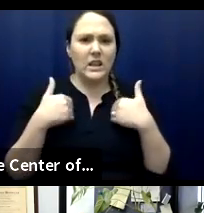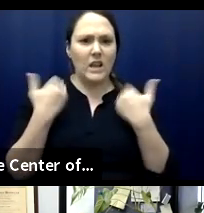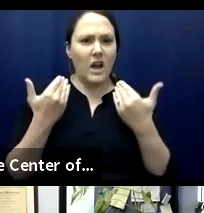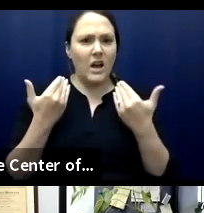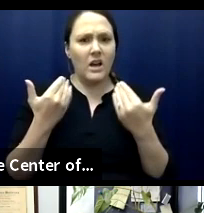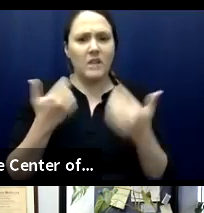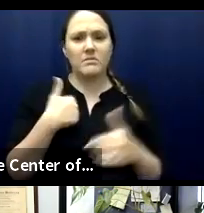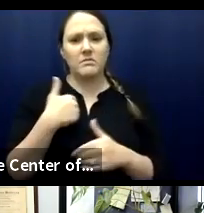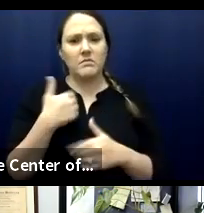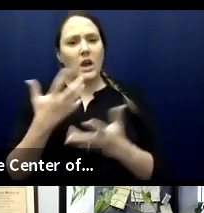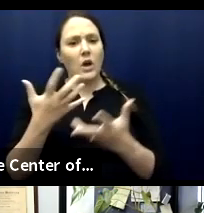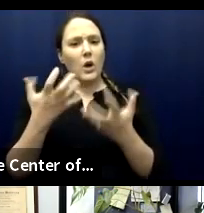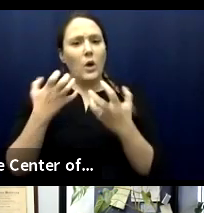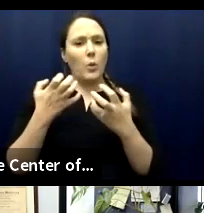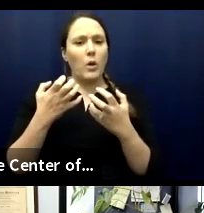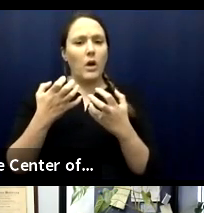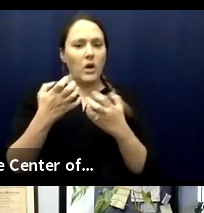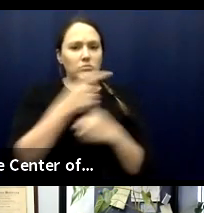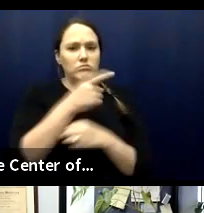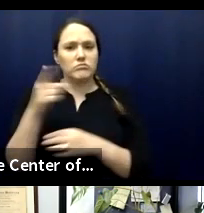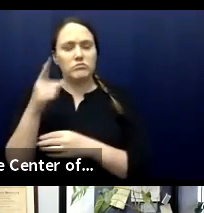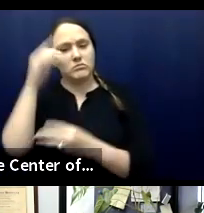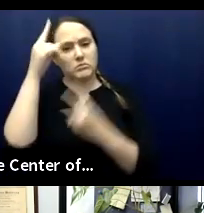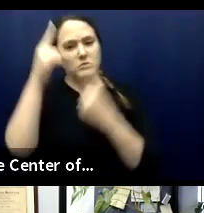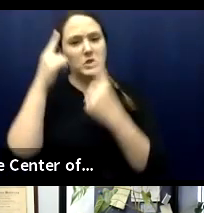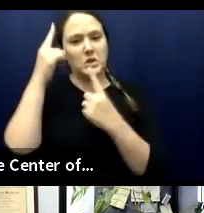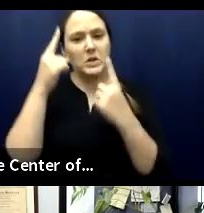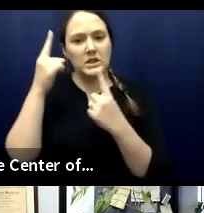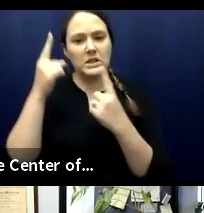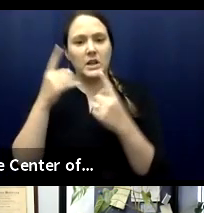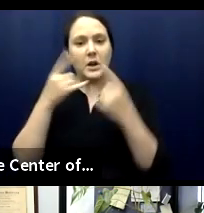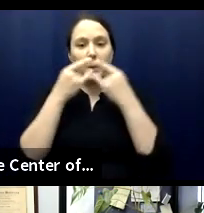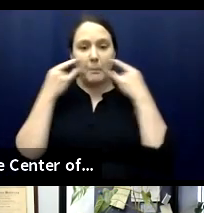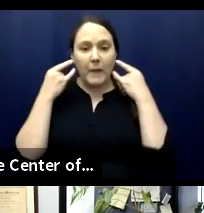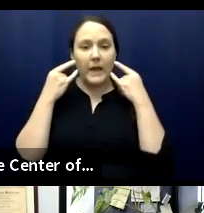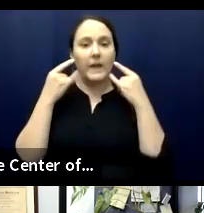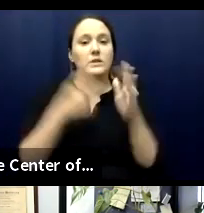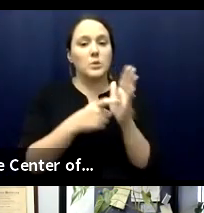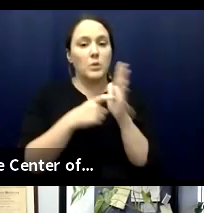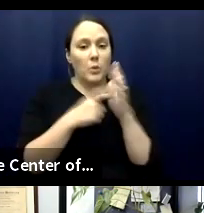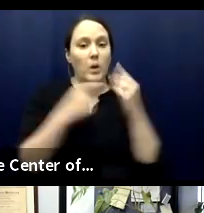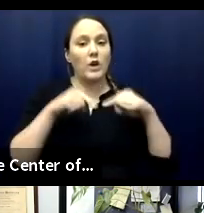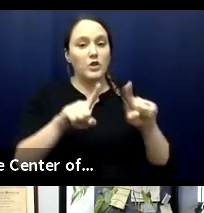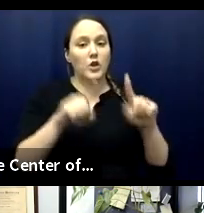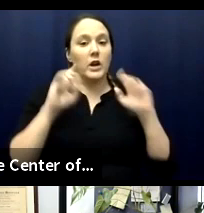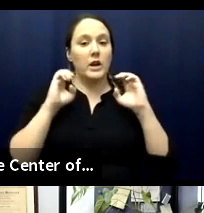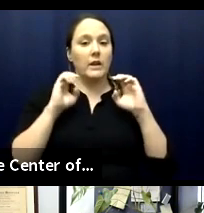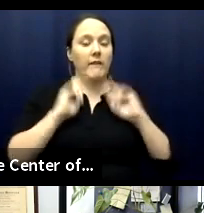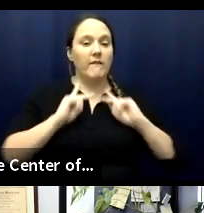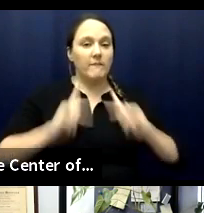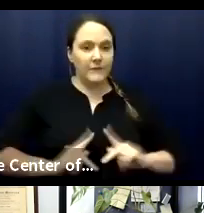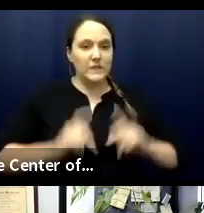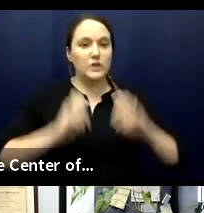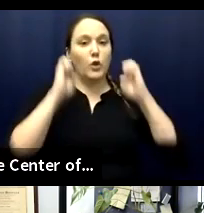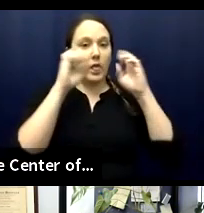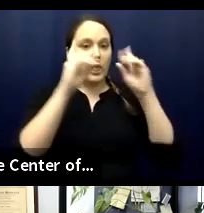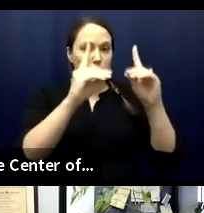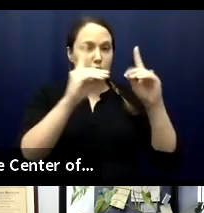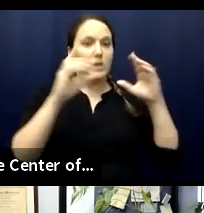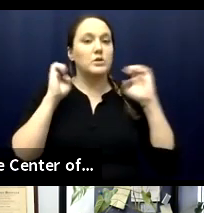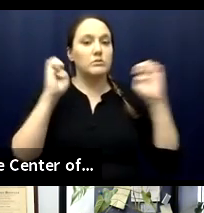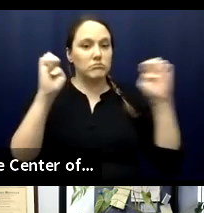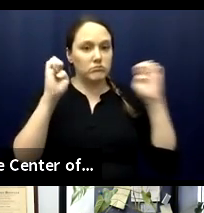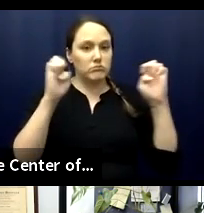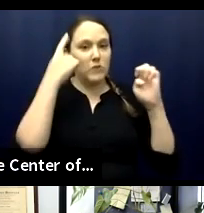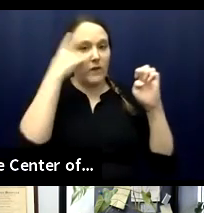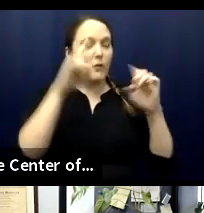I would like to reconsider masks wearing while doing physical education, and for kids